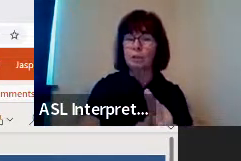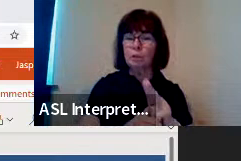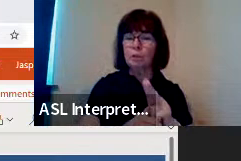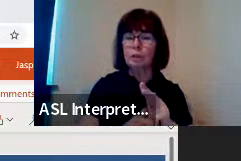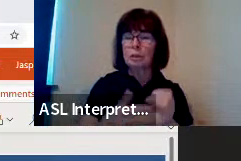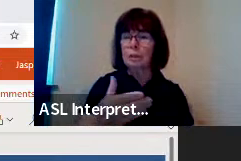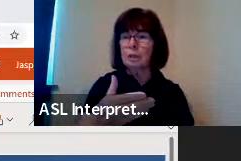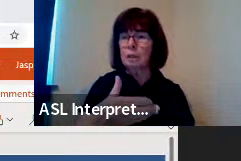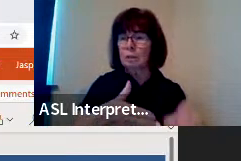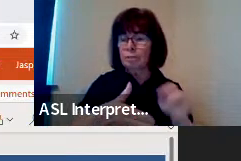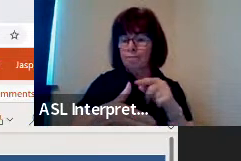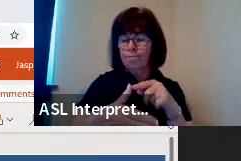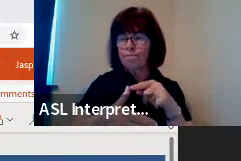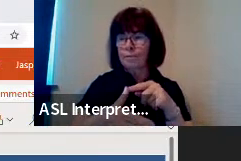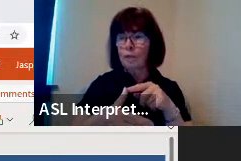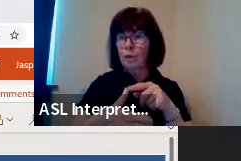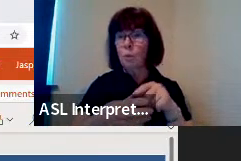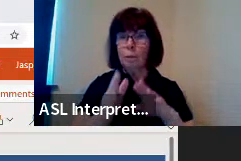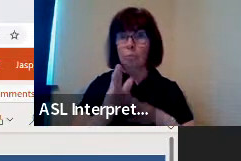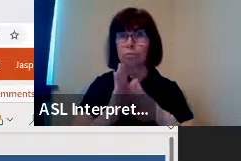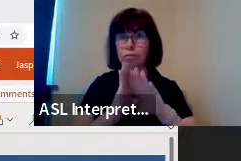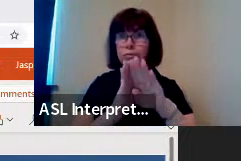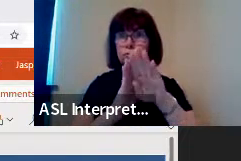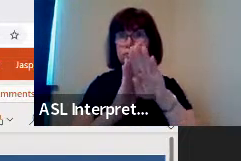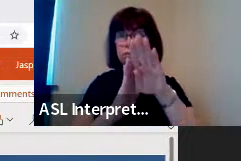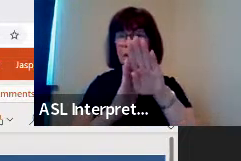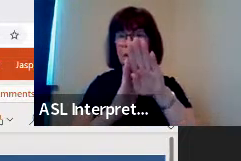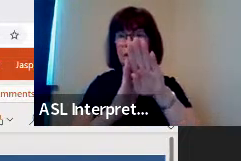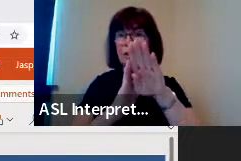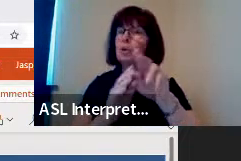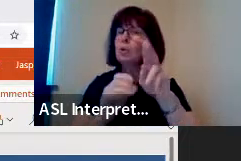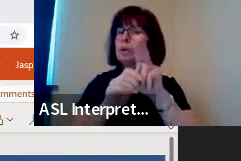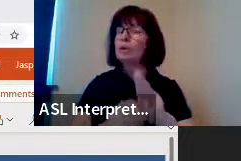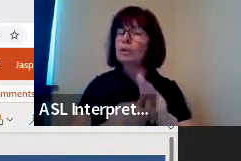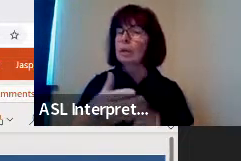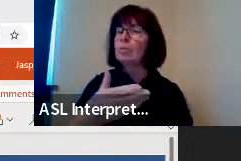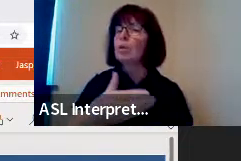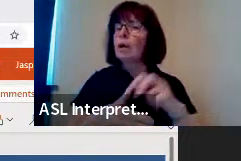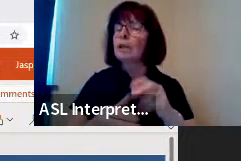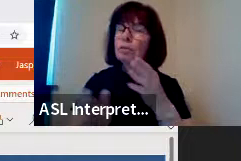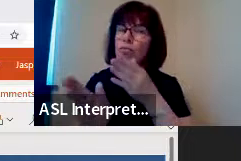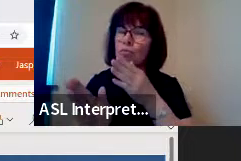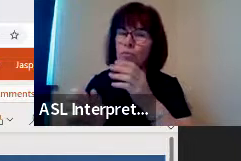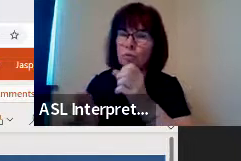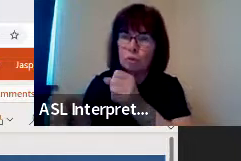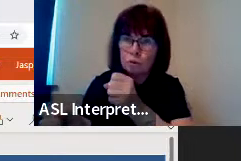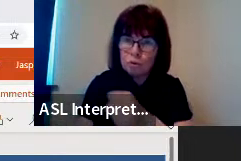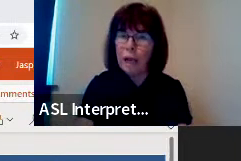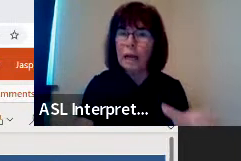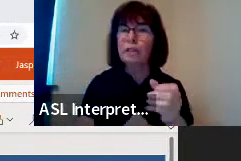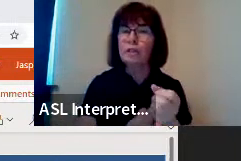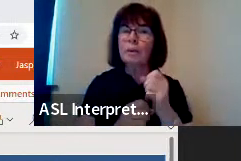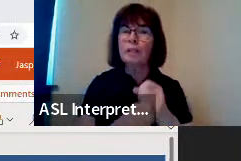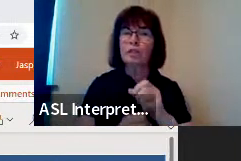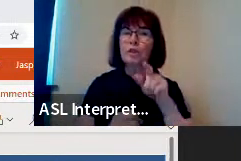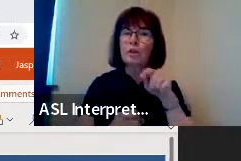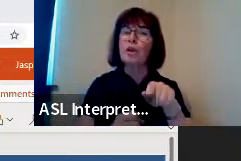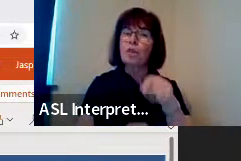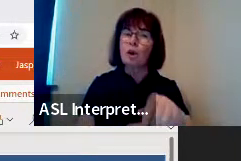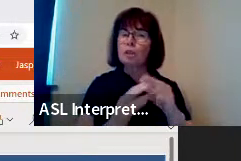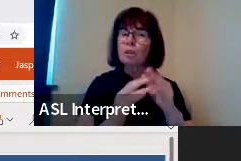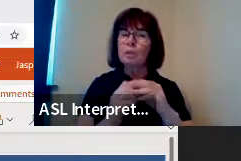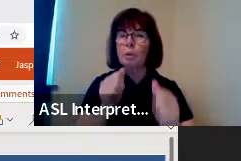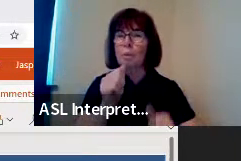the surges were so great. We used a prioritization strategy to make sure that we were reaching the communities with the highest transmission